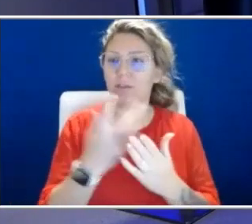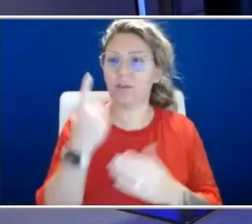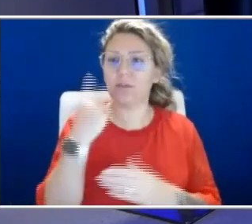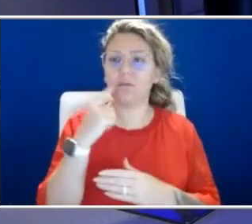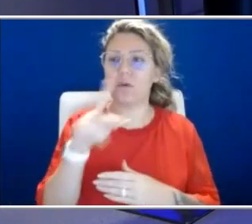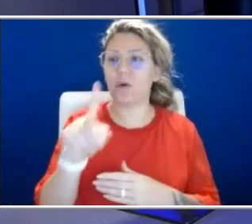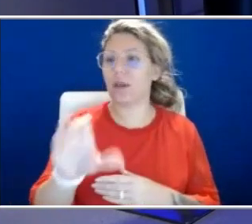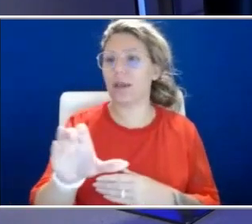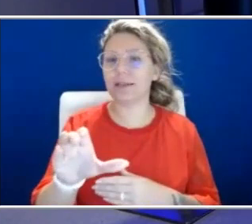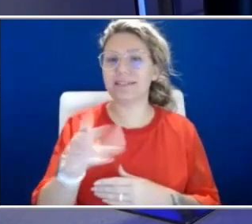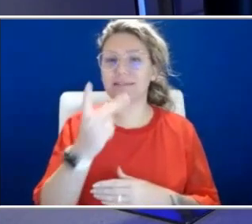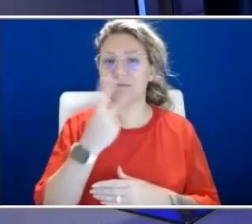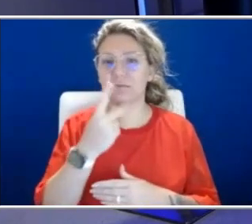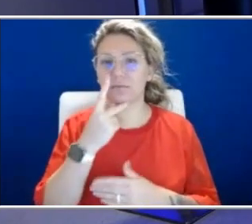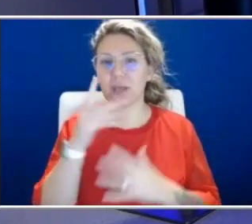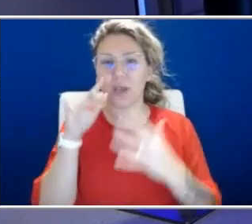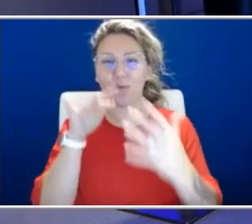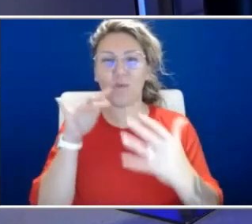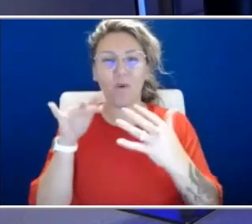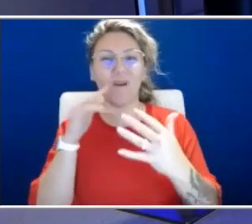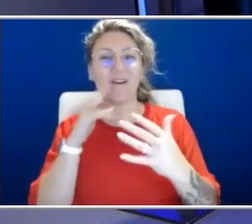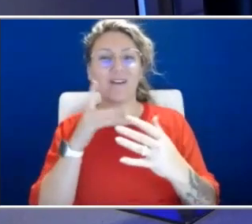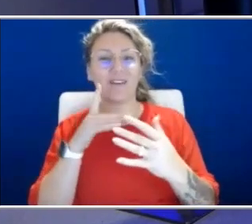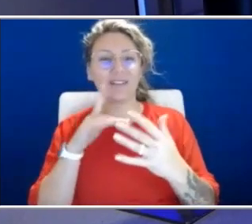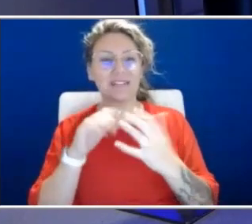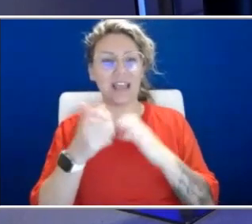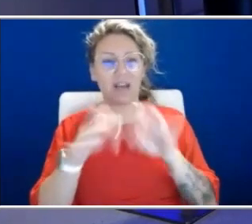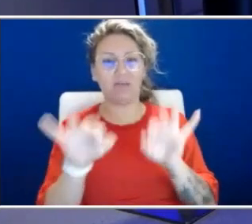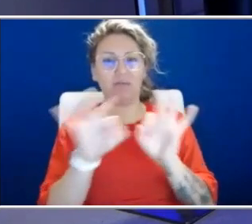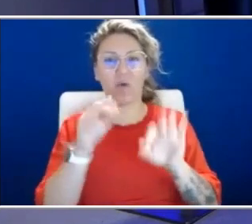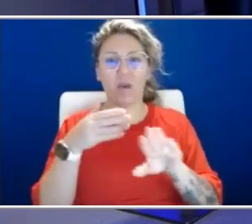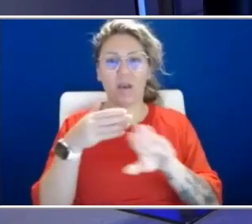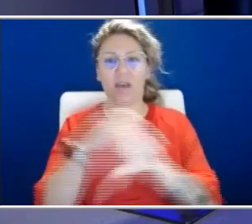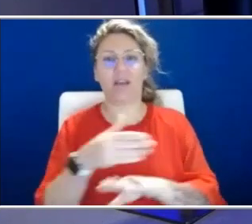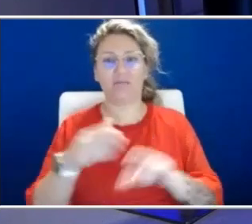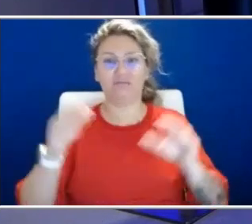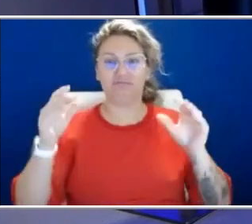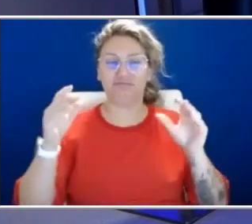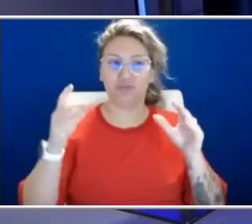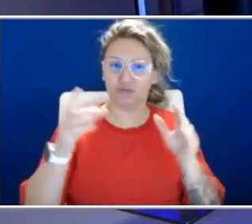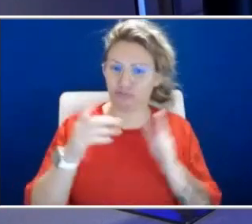to exercise after your treatment? I'm going to ask Dr. Farmer about this.